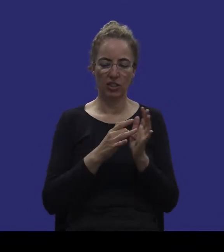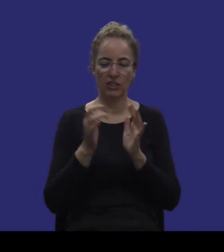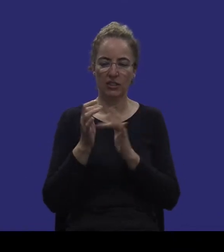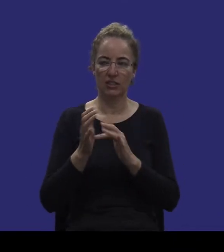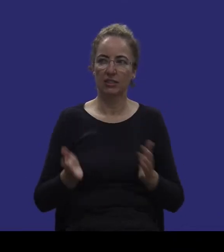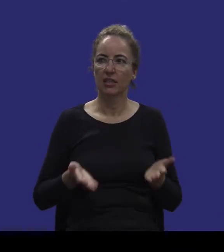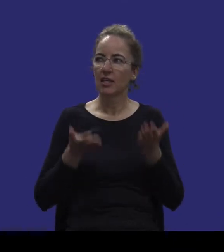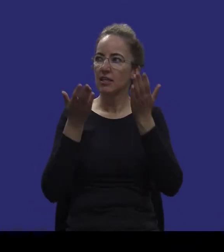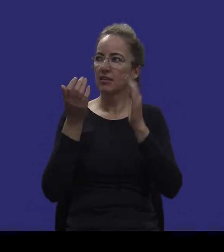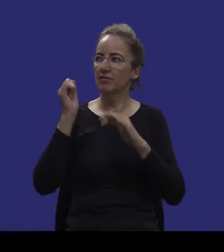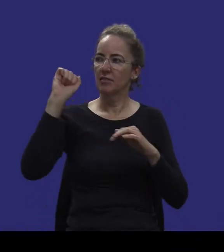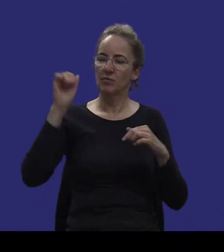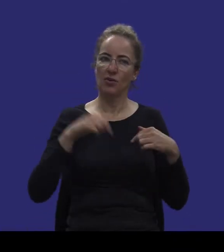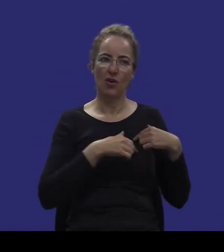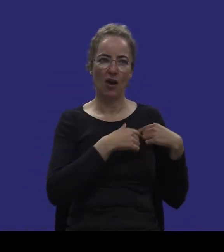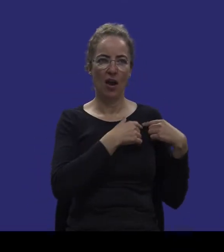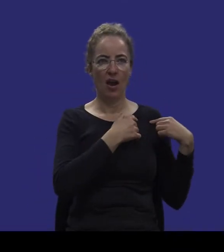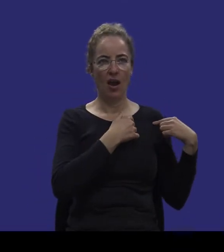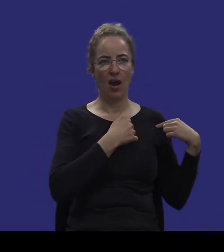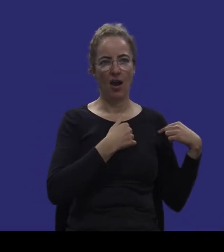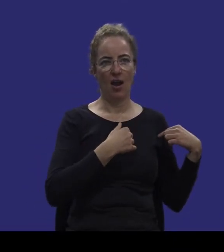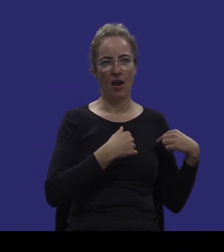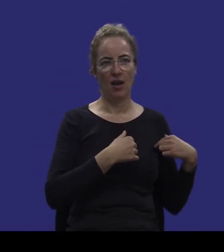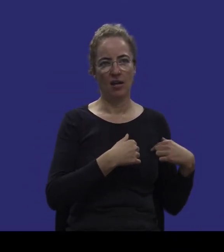to Jesus, give him your